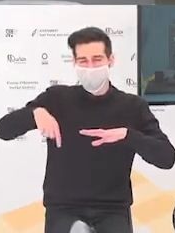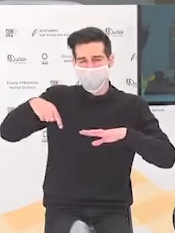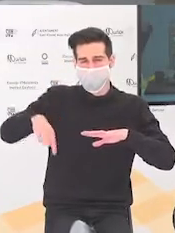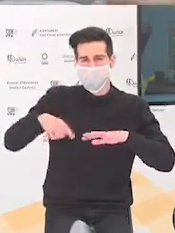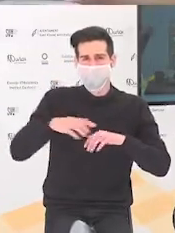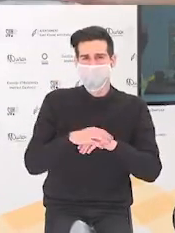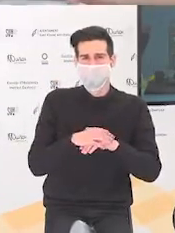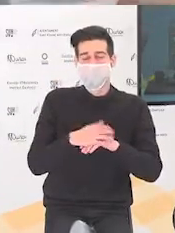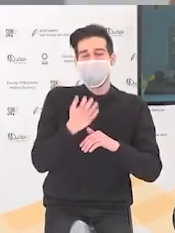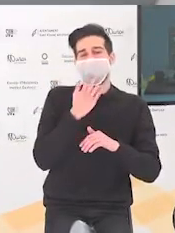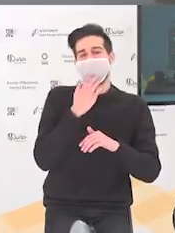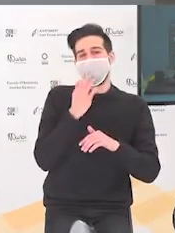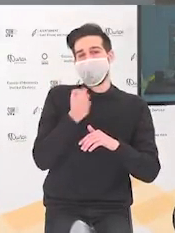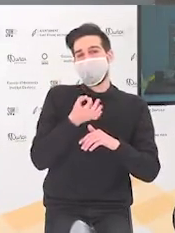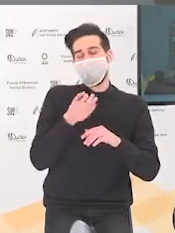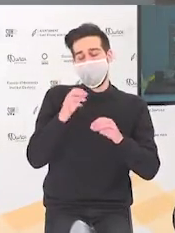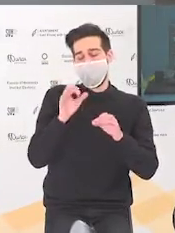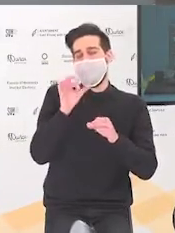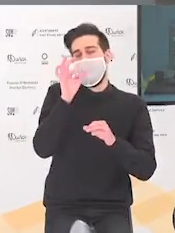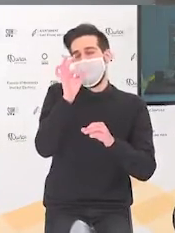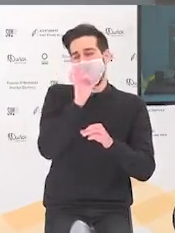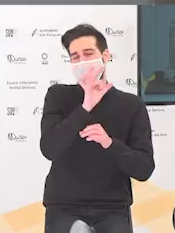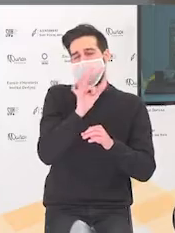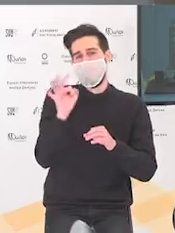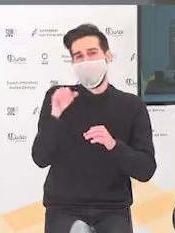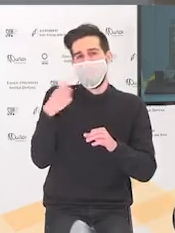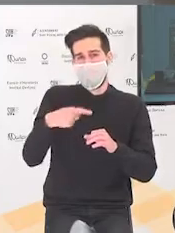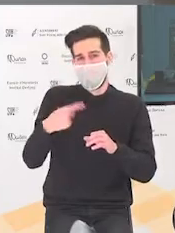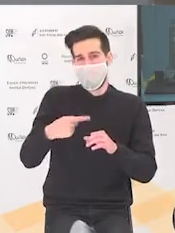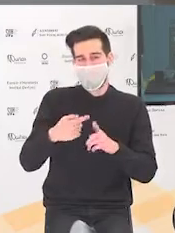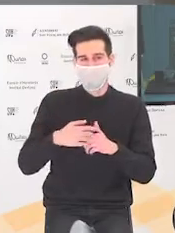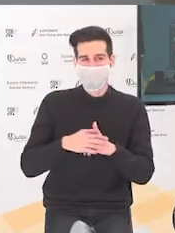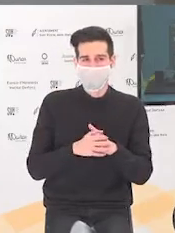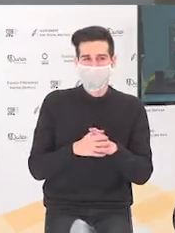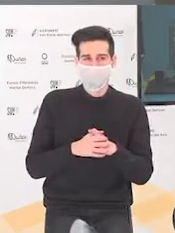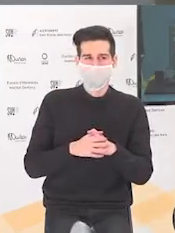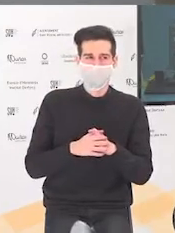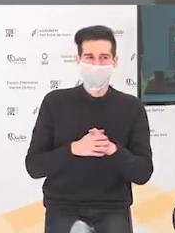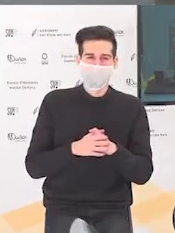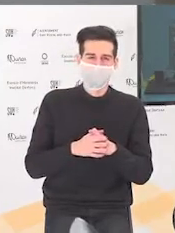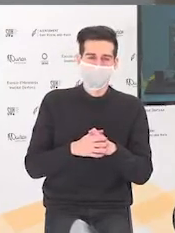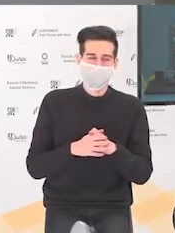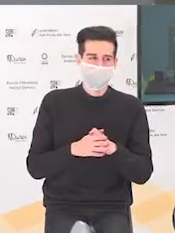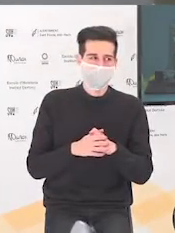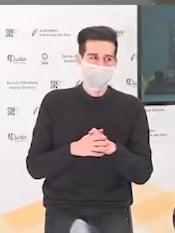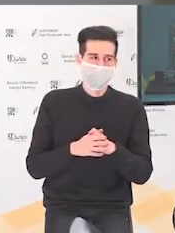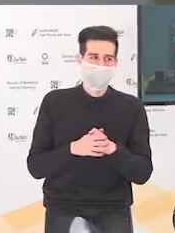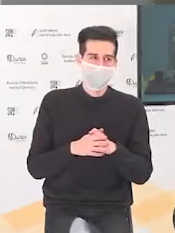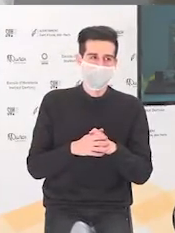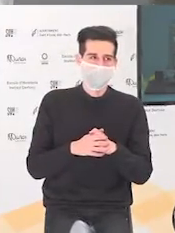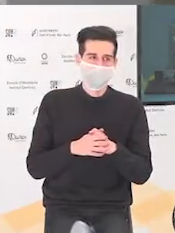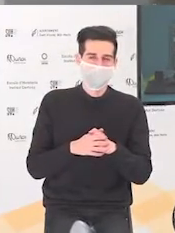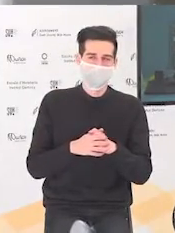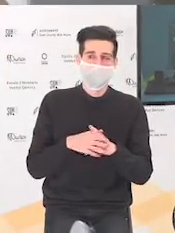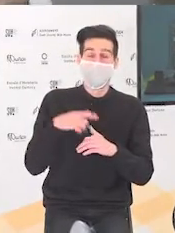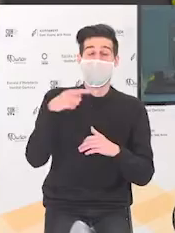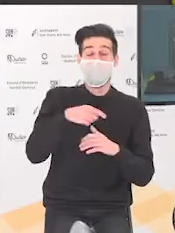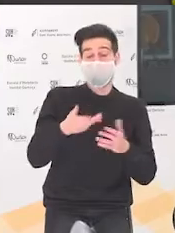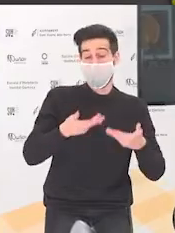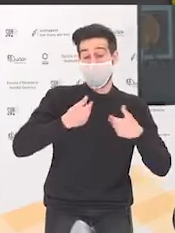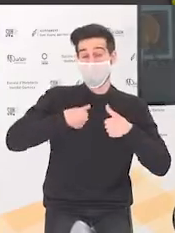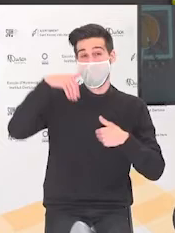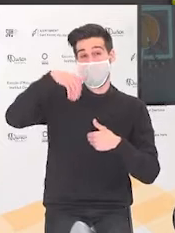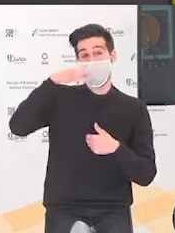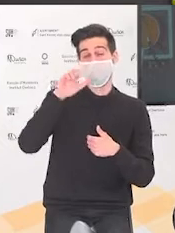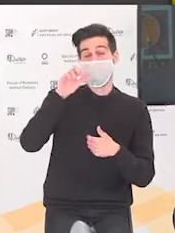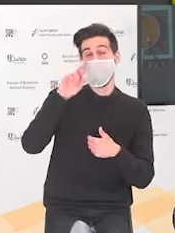que tiene agujeritos. That's going to help with my meringue. That's also going to grip nicely. Esto va a ayudar al merengue a que se agarre